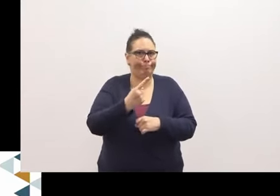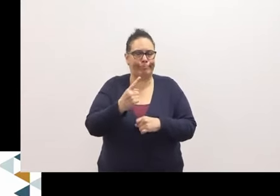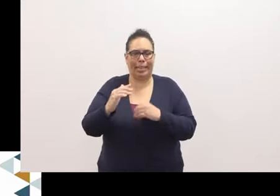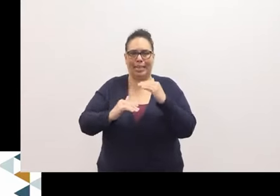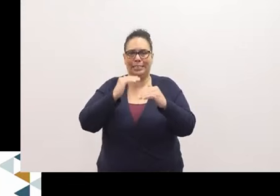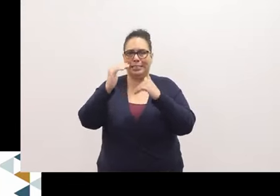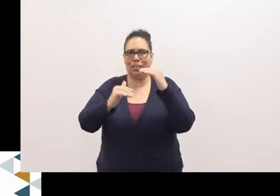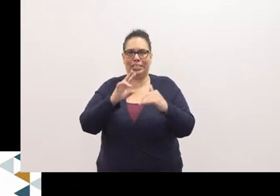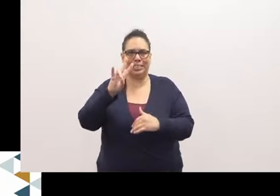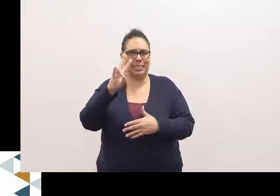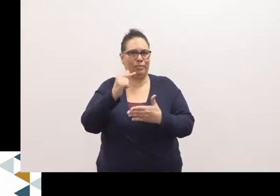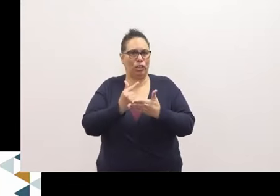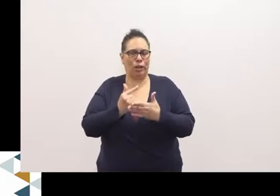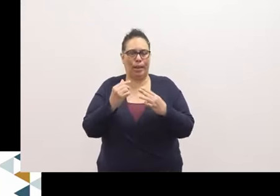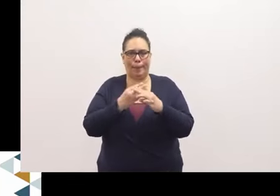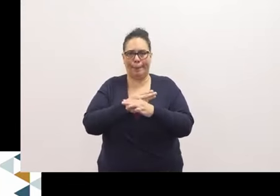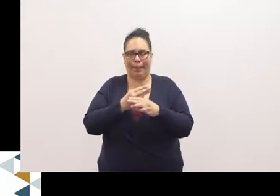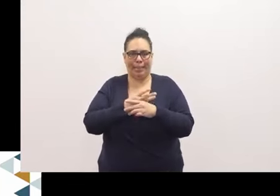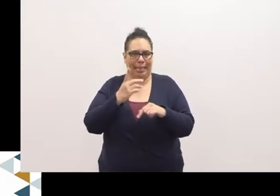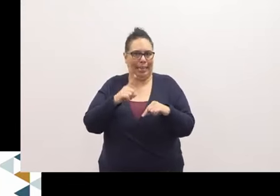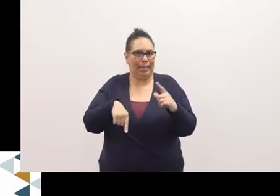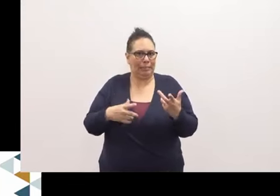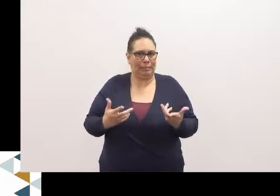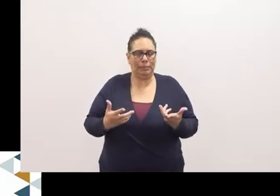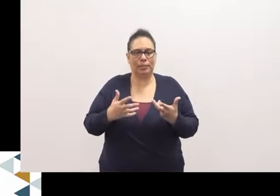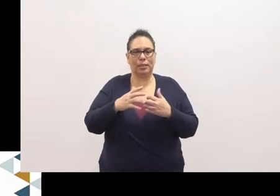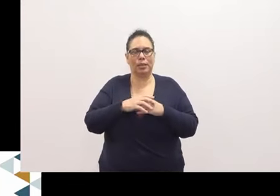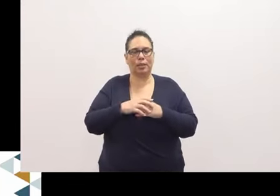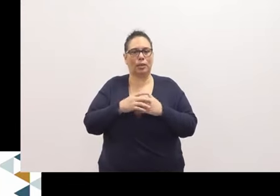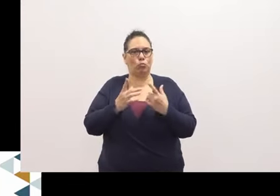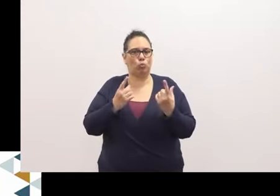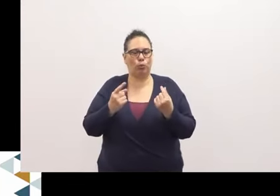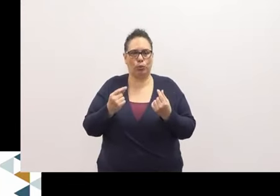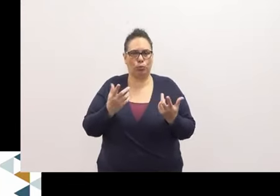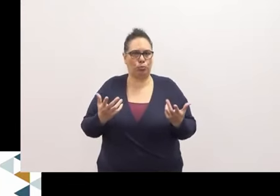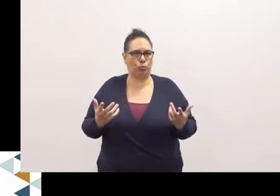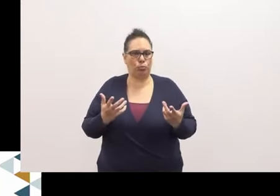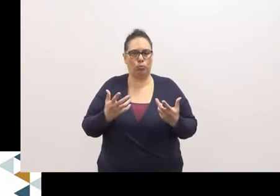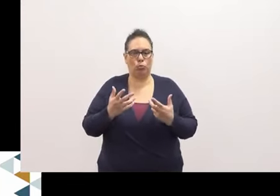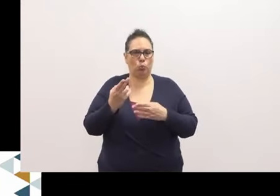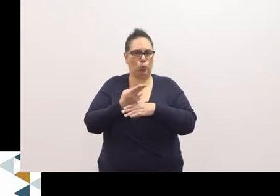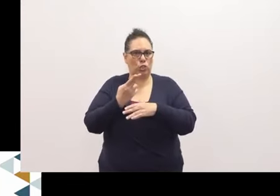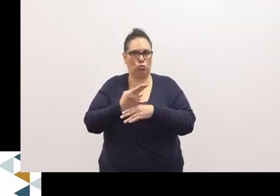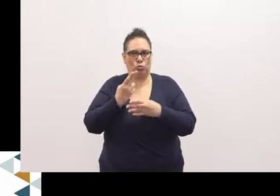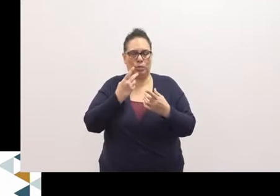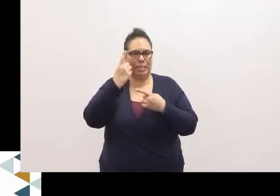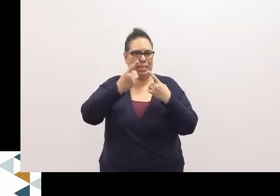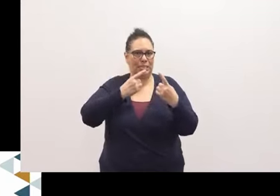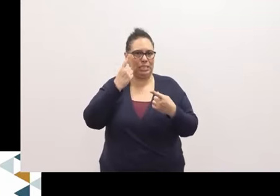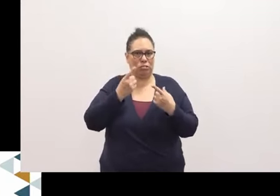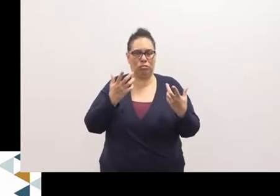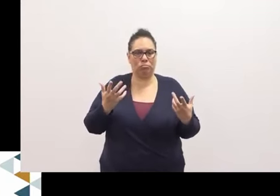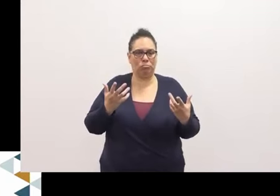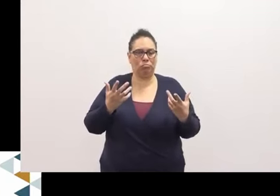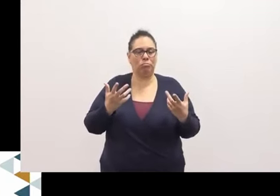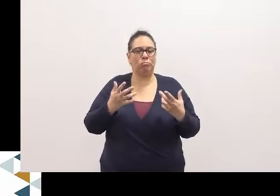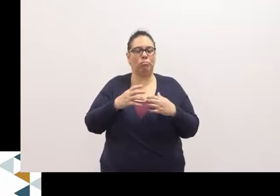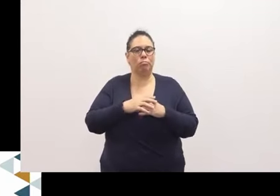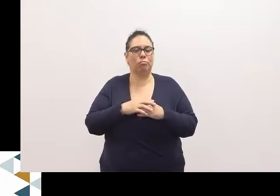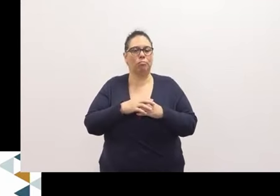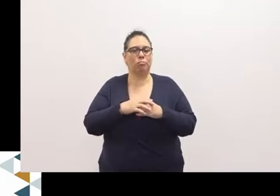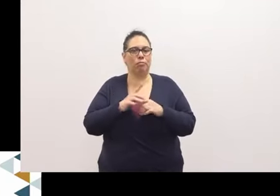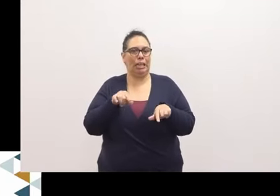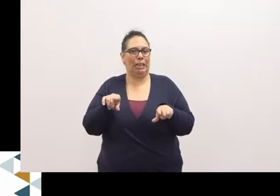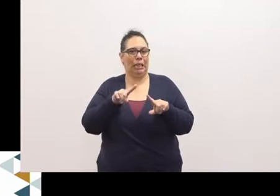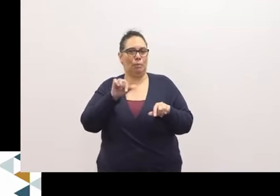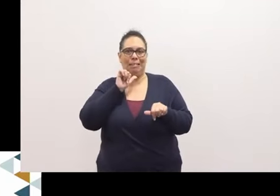Krekut, for those students that don't stay in seventh grade accelerated math, what are the indicators that we use or the considerations that we take into account for them